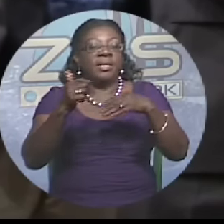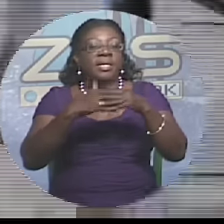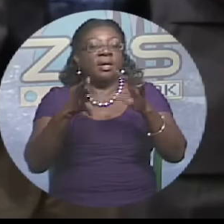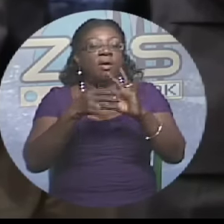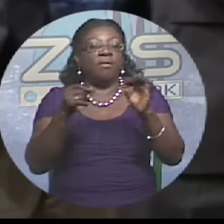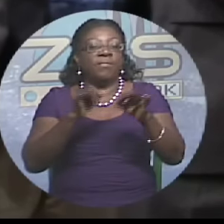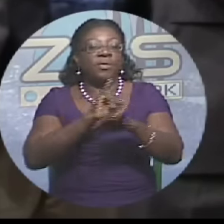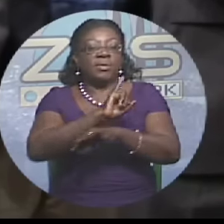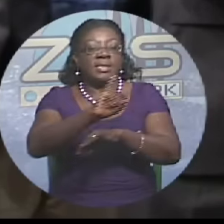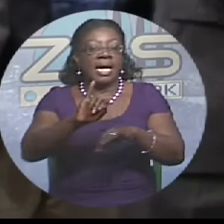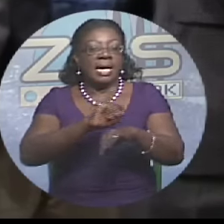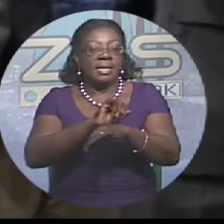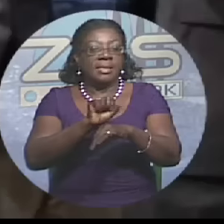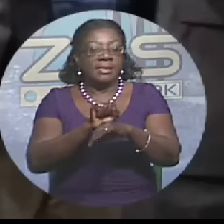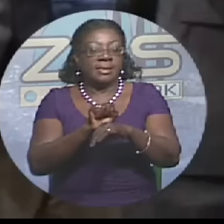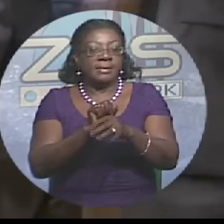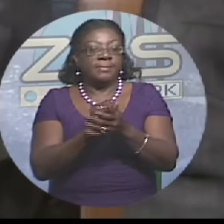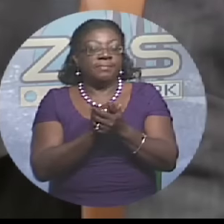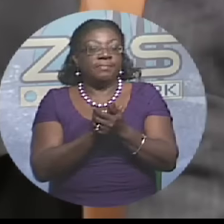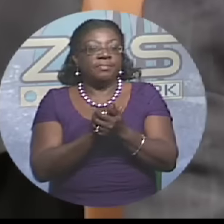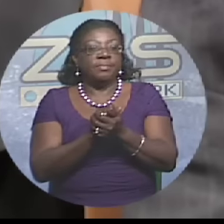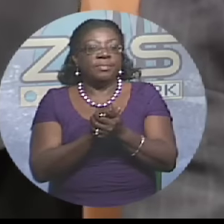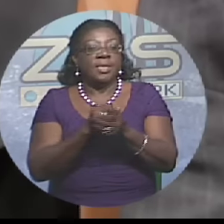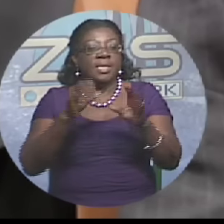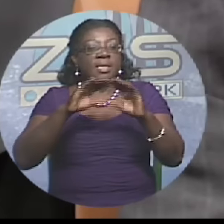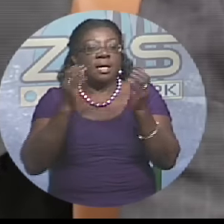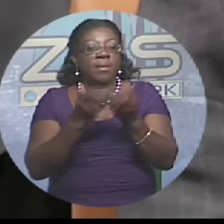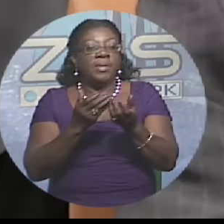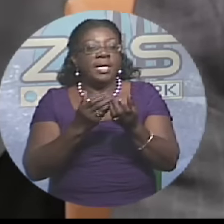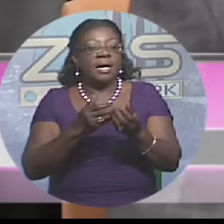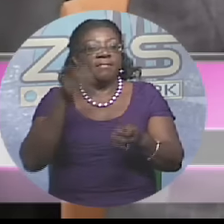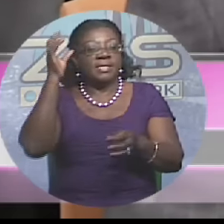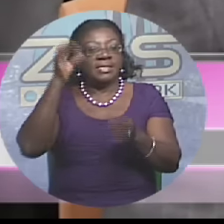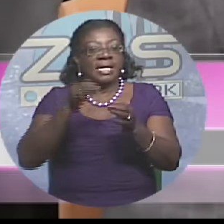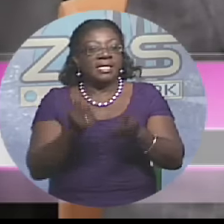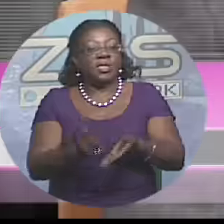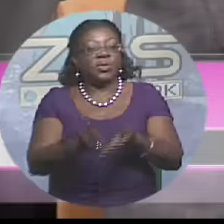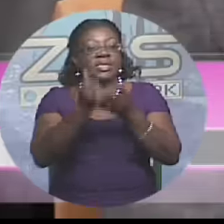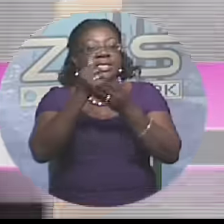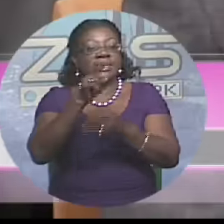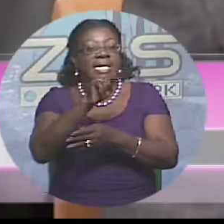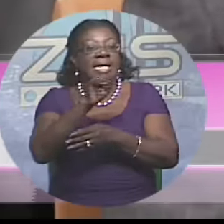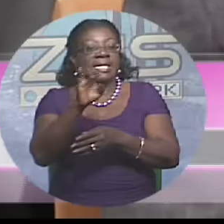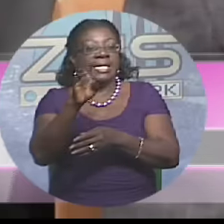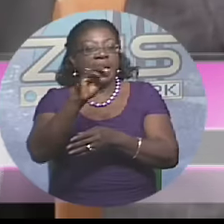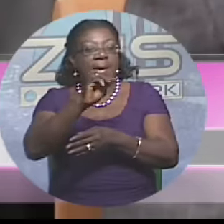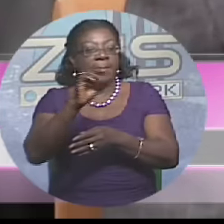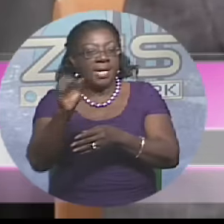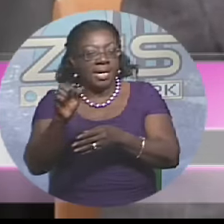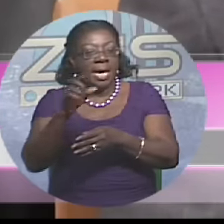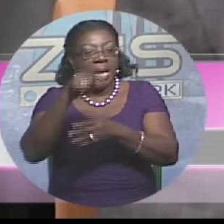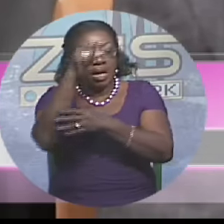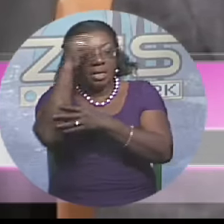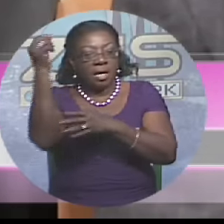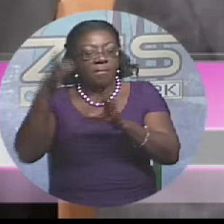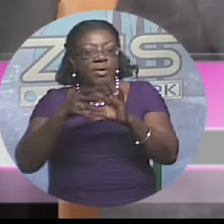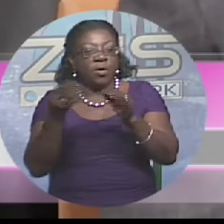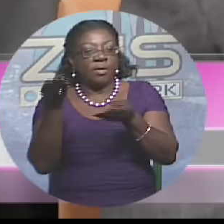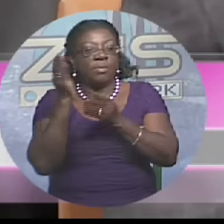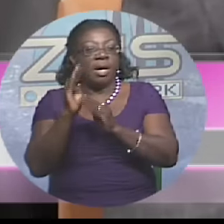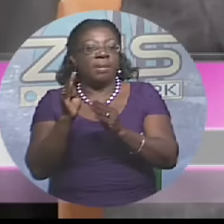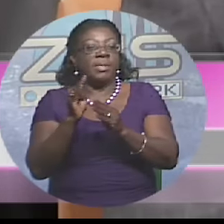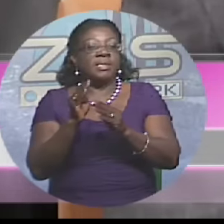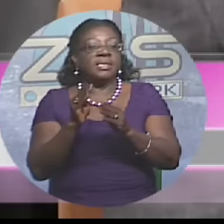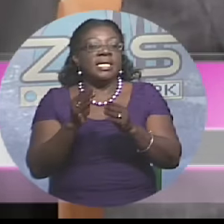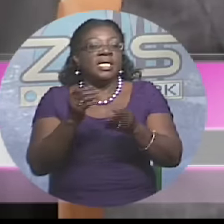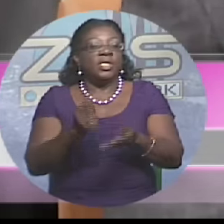Robinson. A group of companies have decided to assist NEMA and the government of the Bahamas in their effort to bring relief